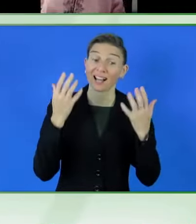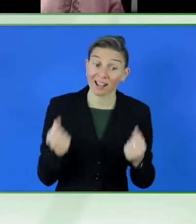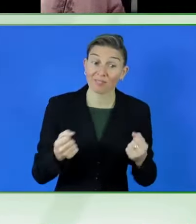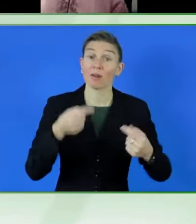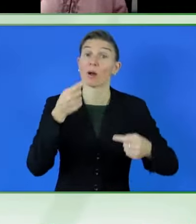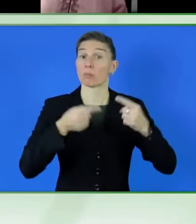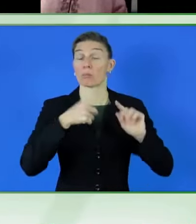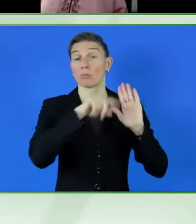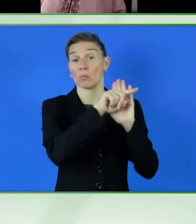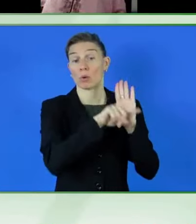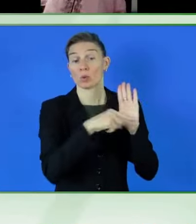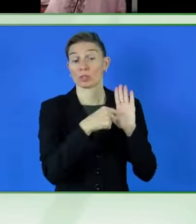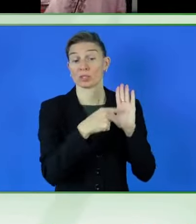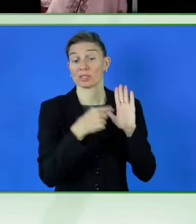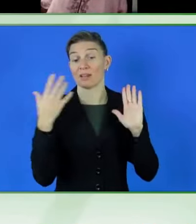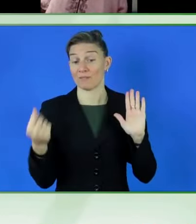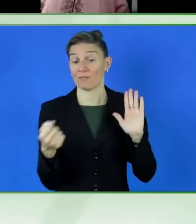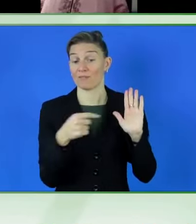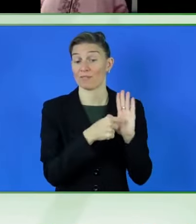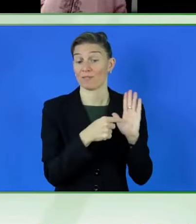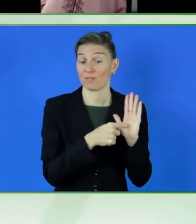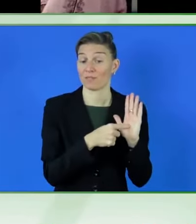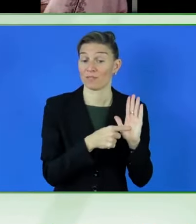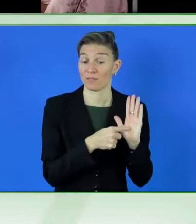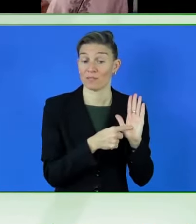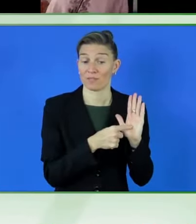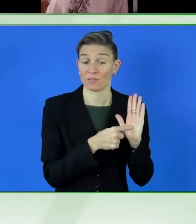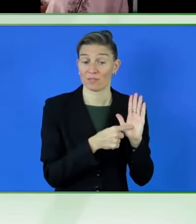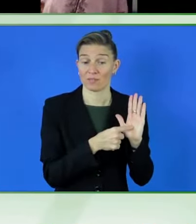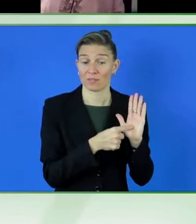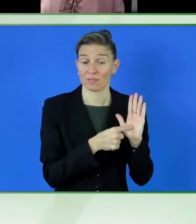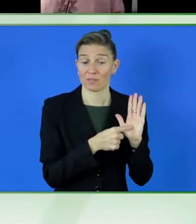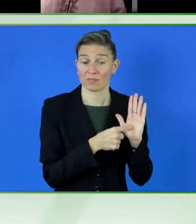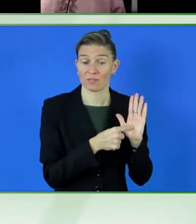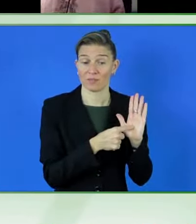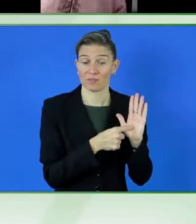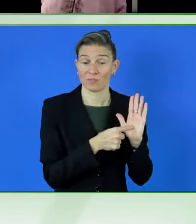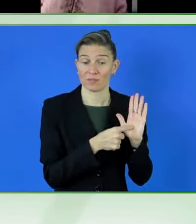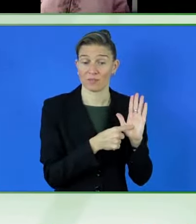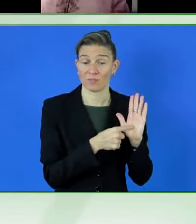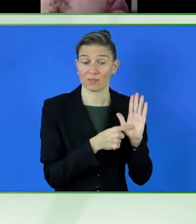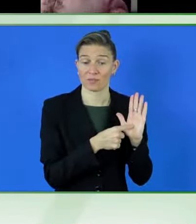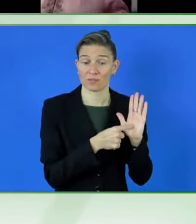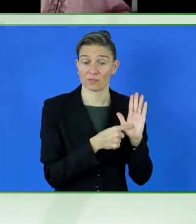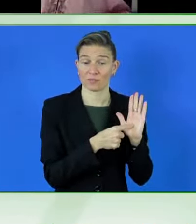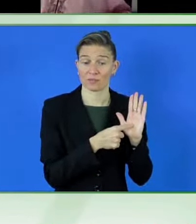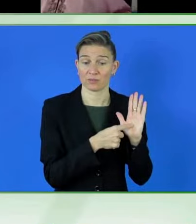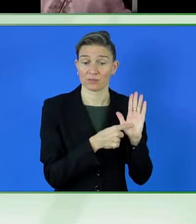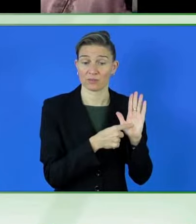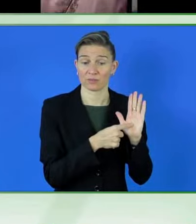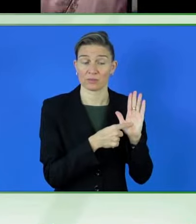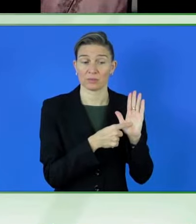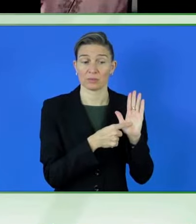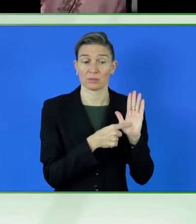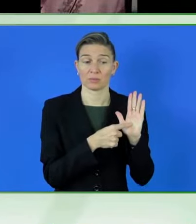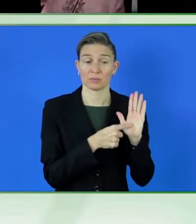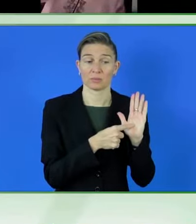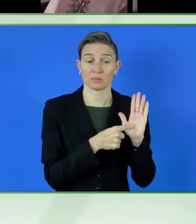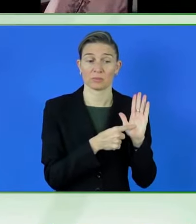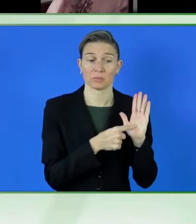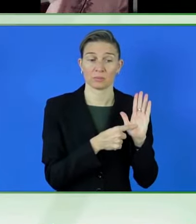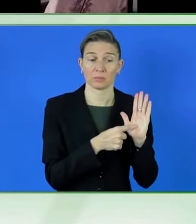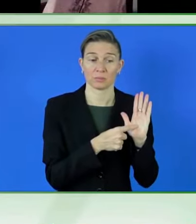first part will be what is the right of proximate disability.